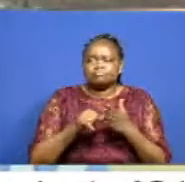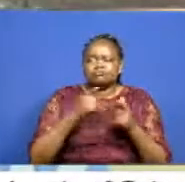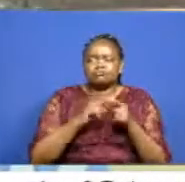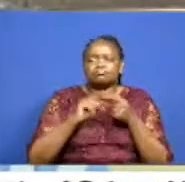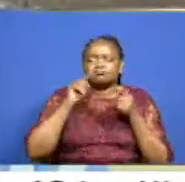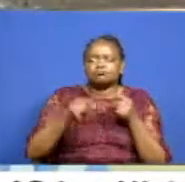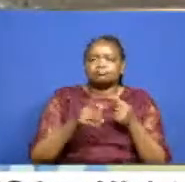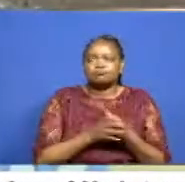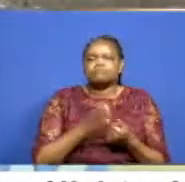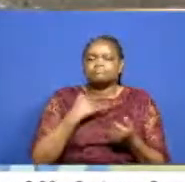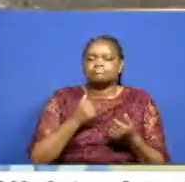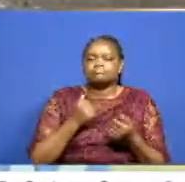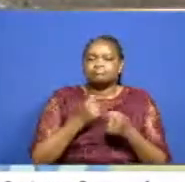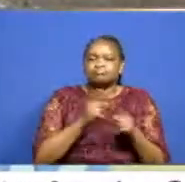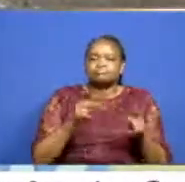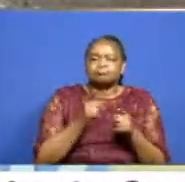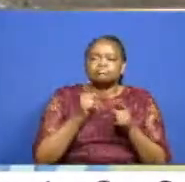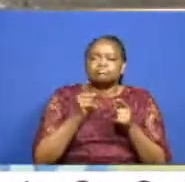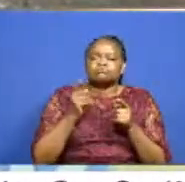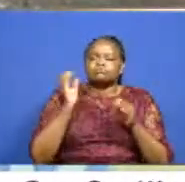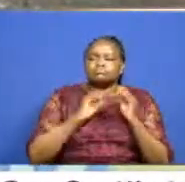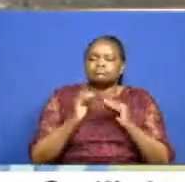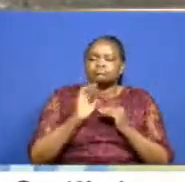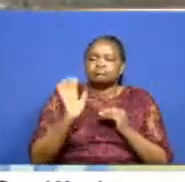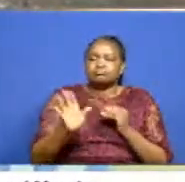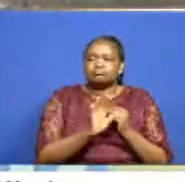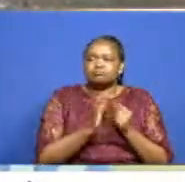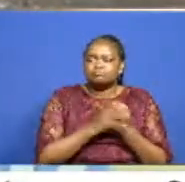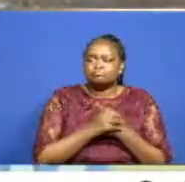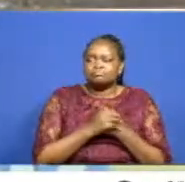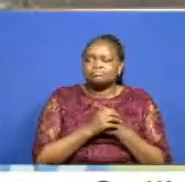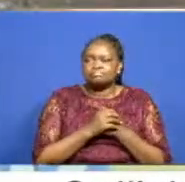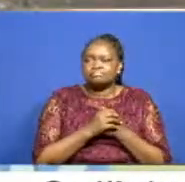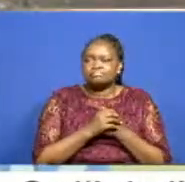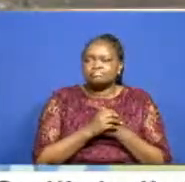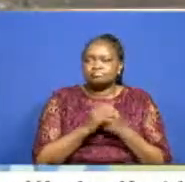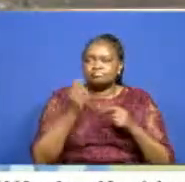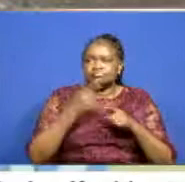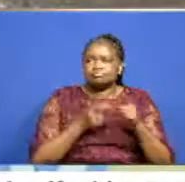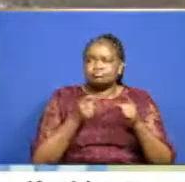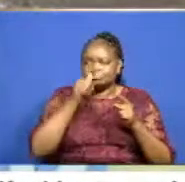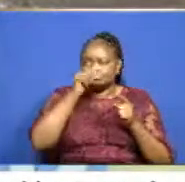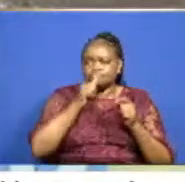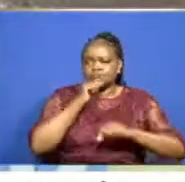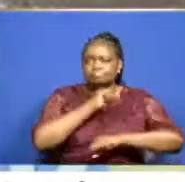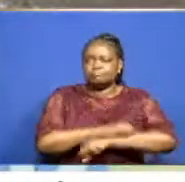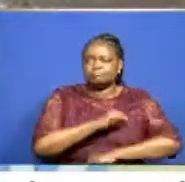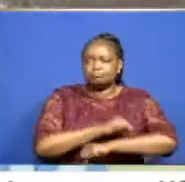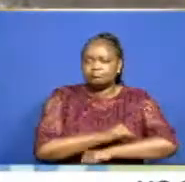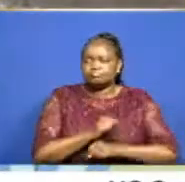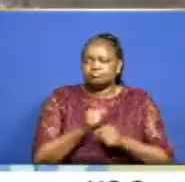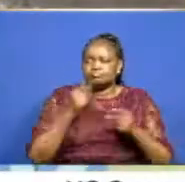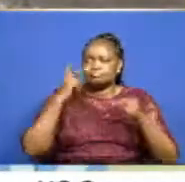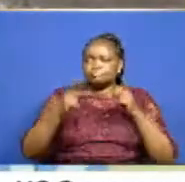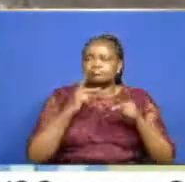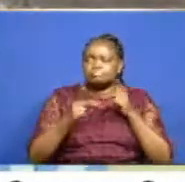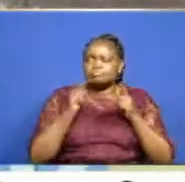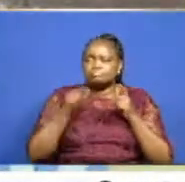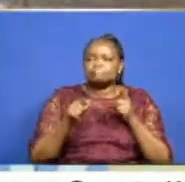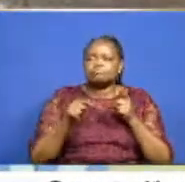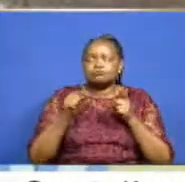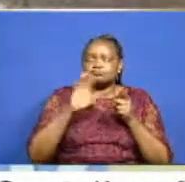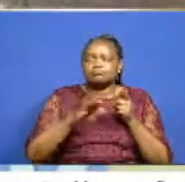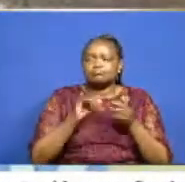like your input, Ndoro. Coming from a private sector perspective, this is one of the sectors that